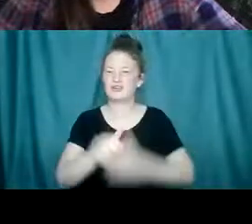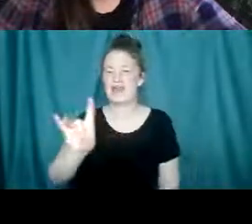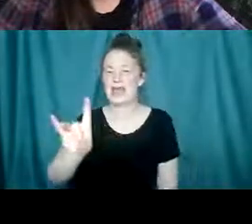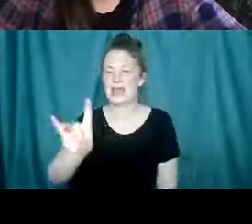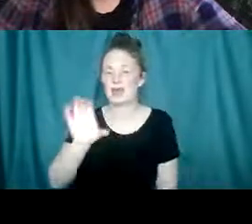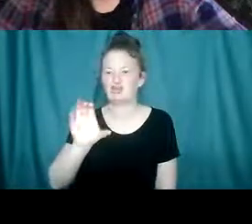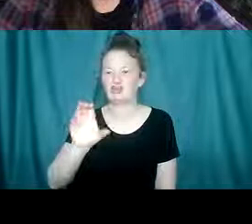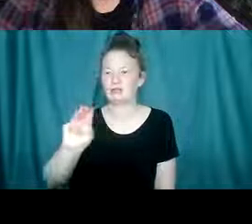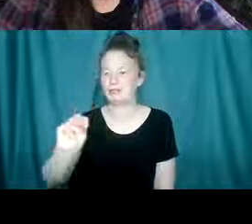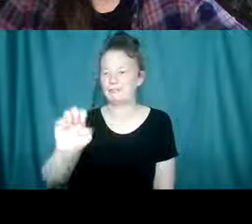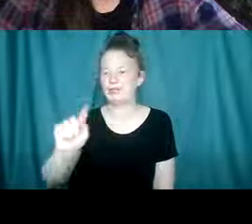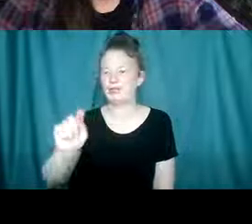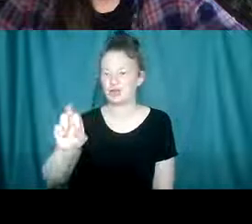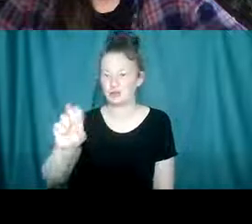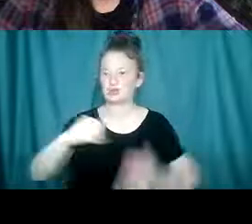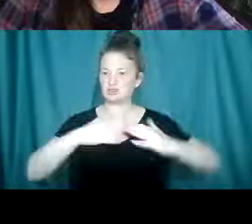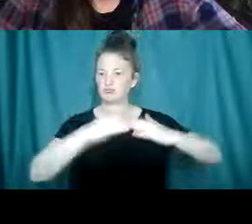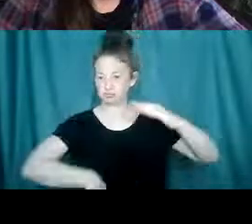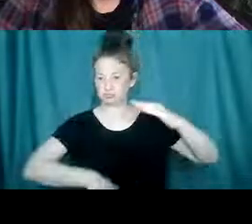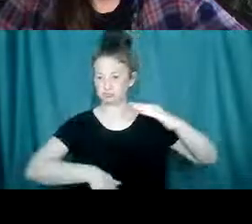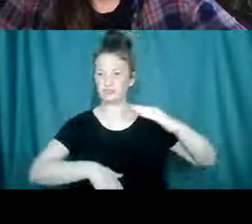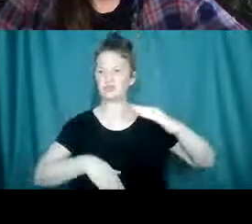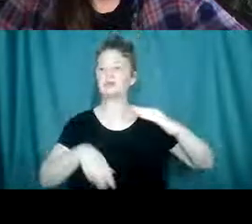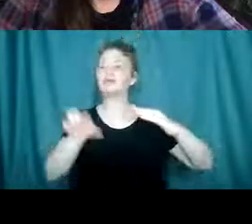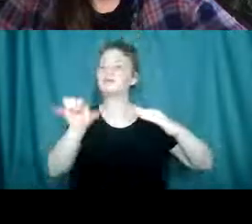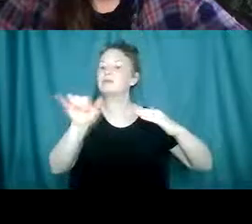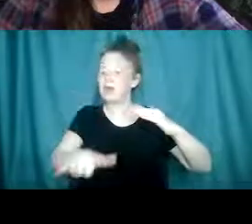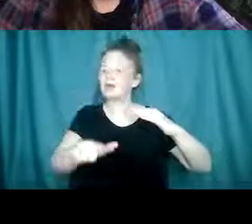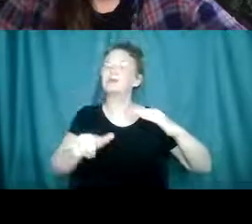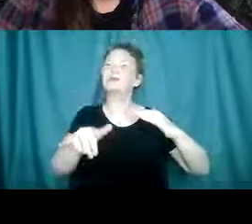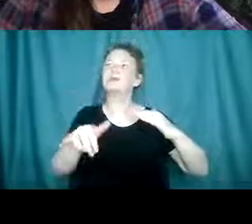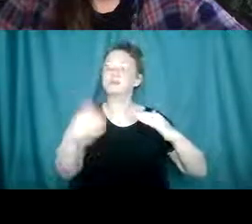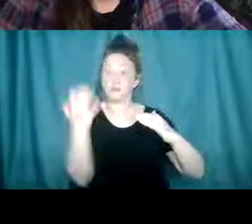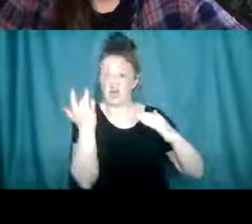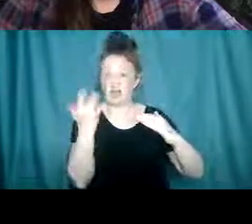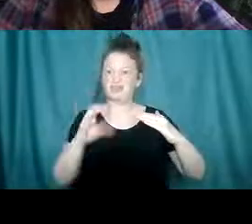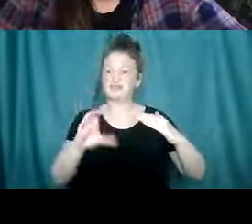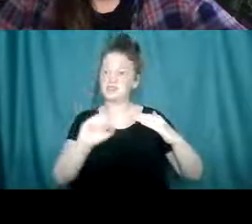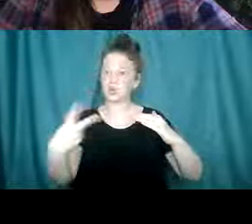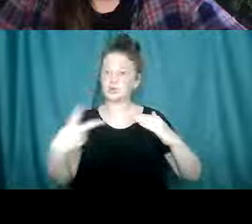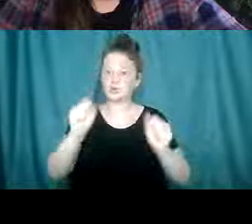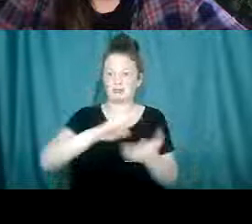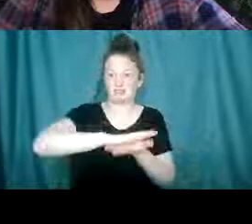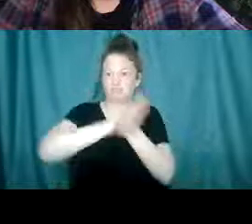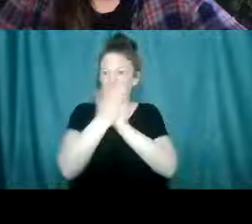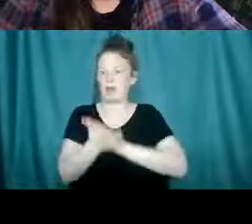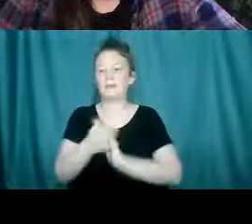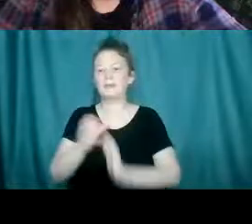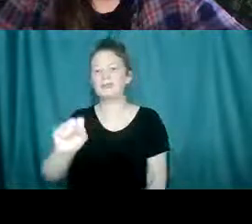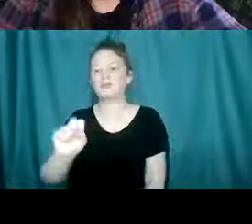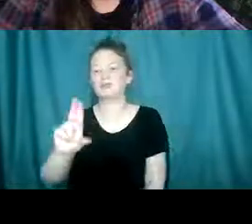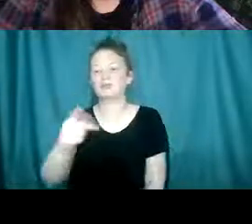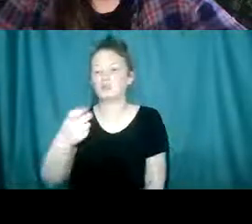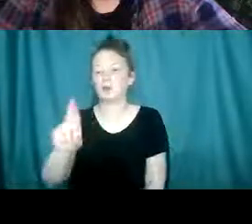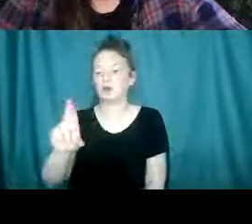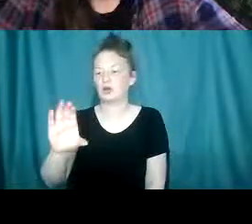meters and below, because that is when we can turn carbon dioxide into its supercritical form. So